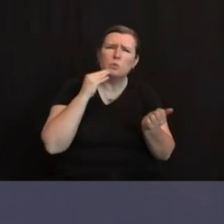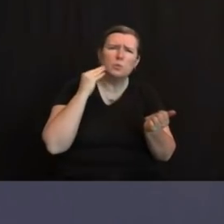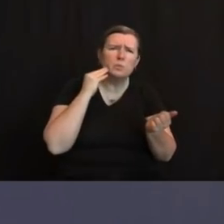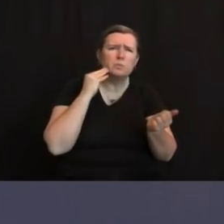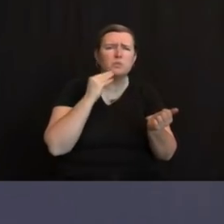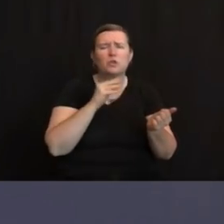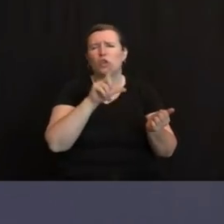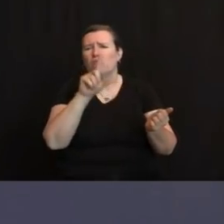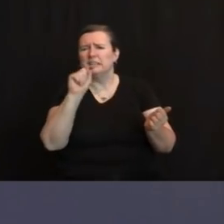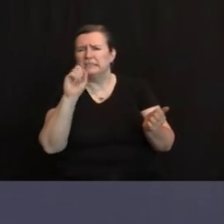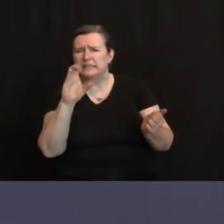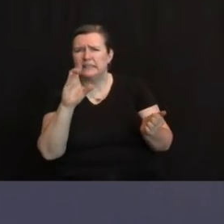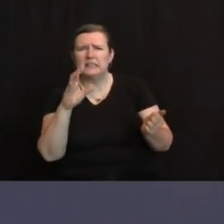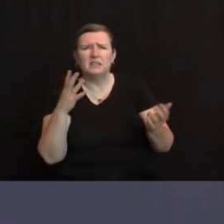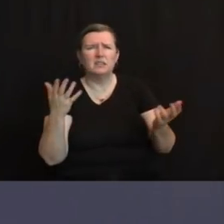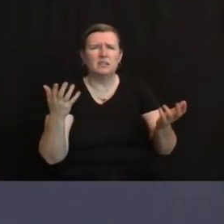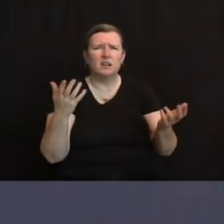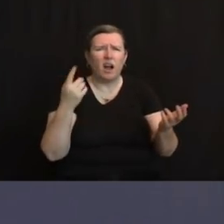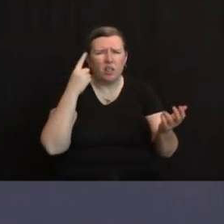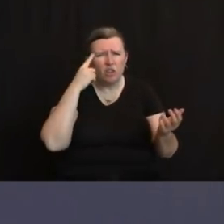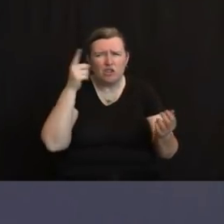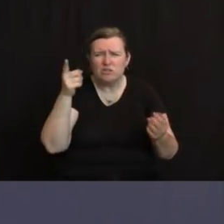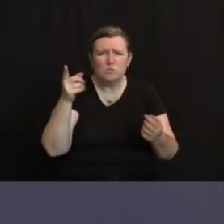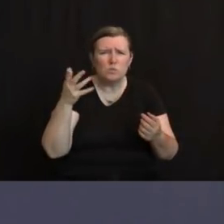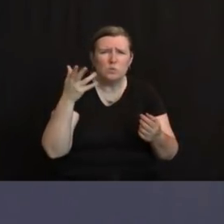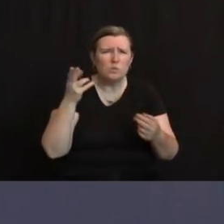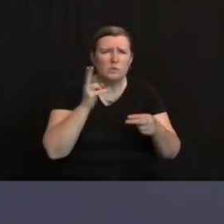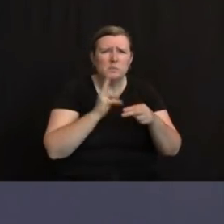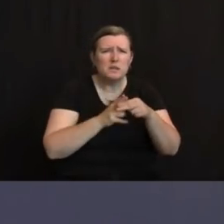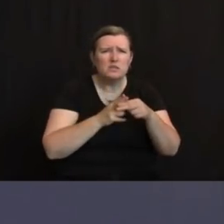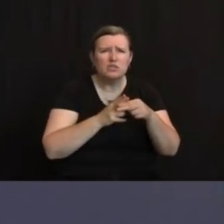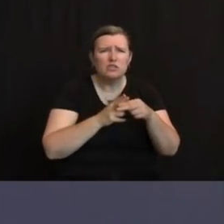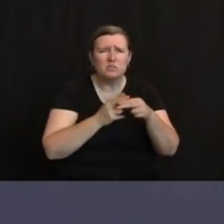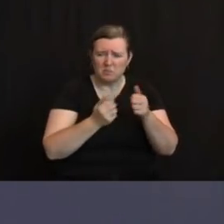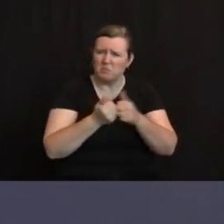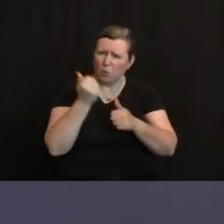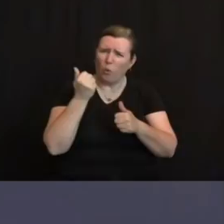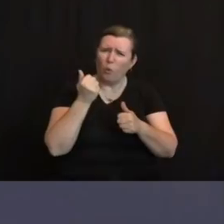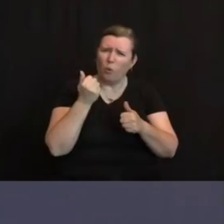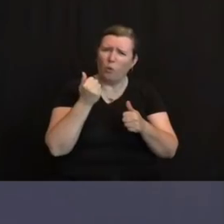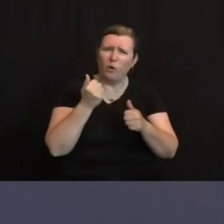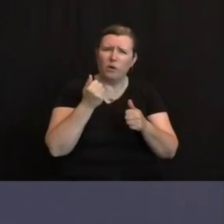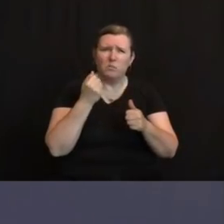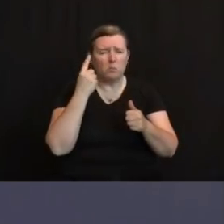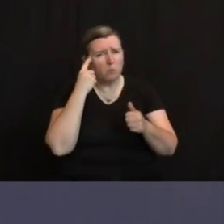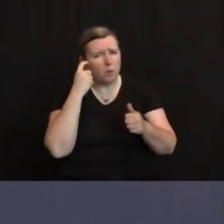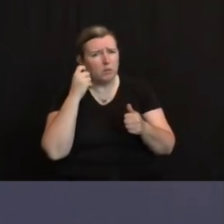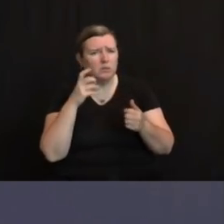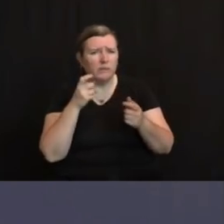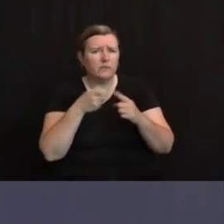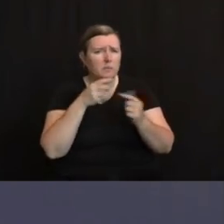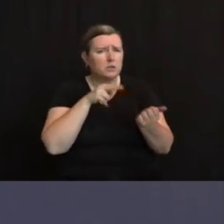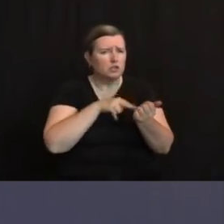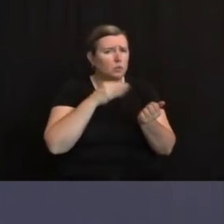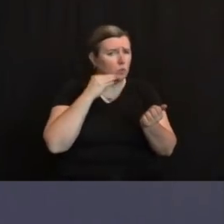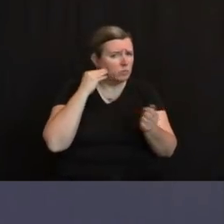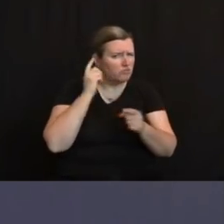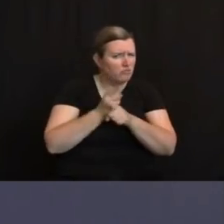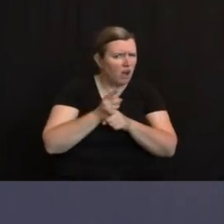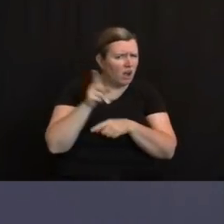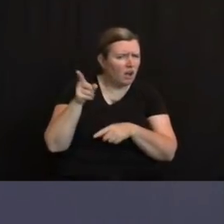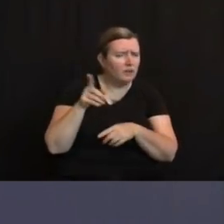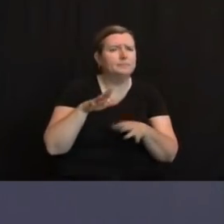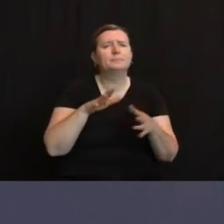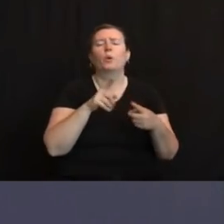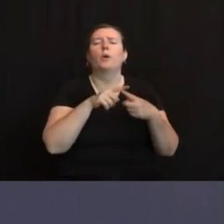I thought you said, Doctor, that it was the majority, but could you clarify? And finally, Governor, just what sort of is the point of signing